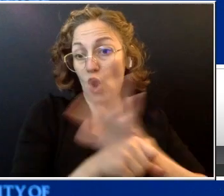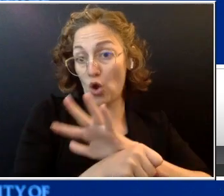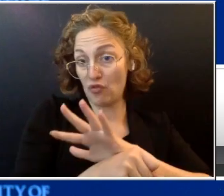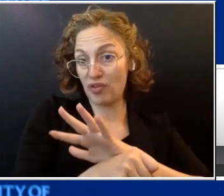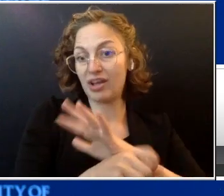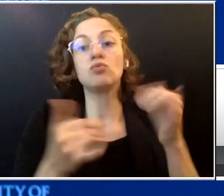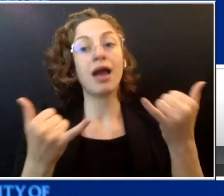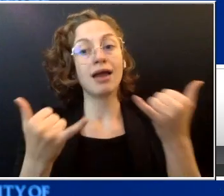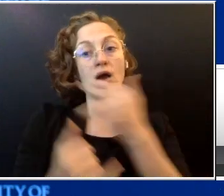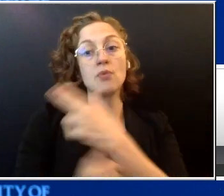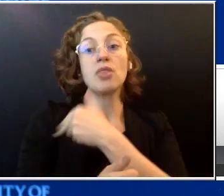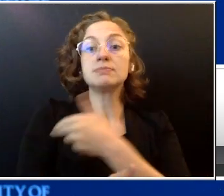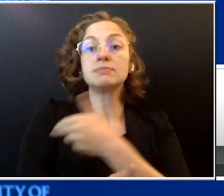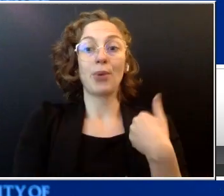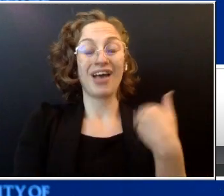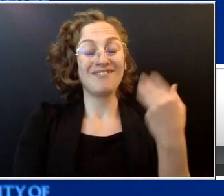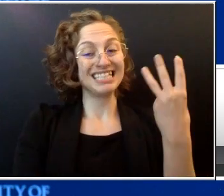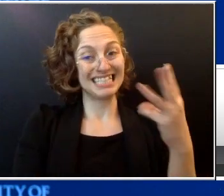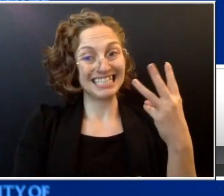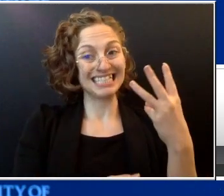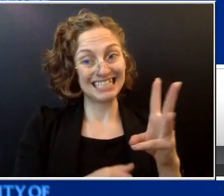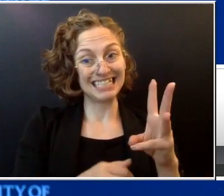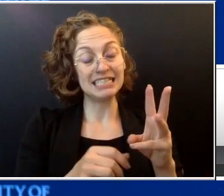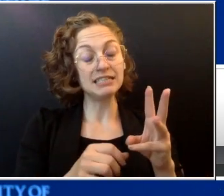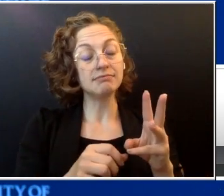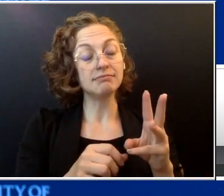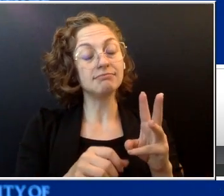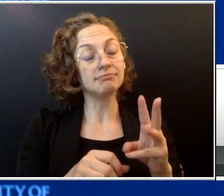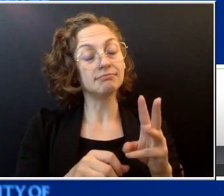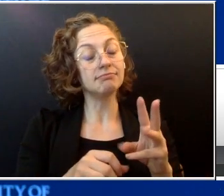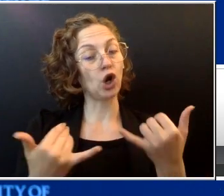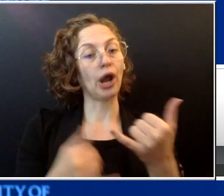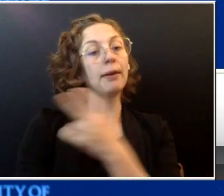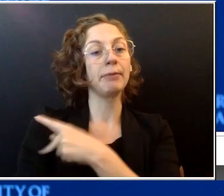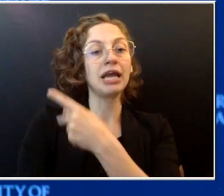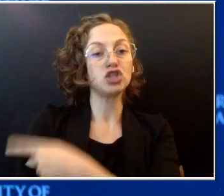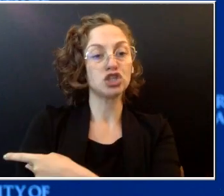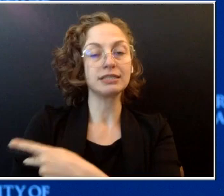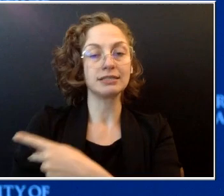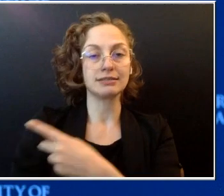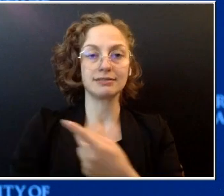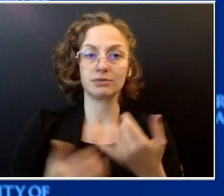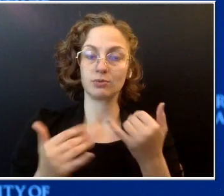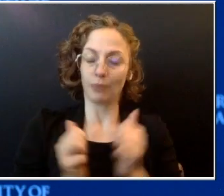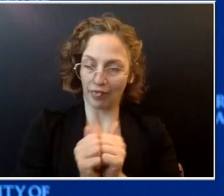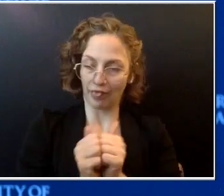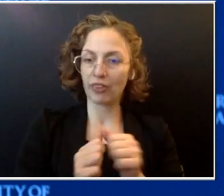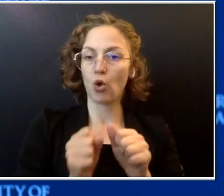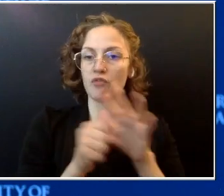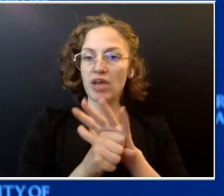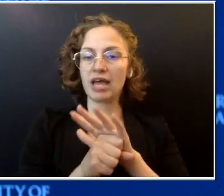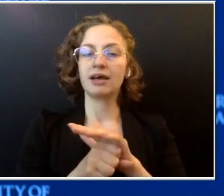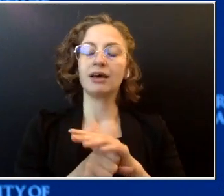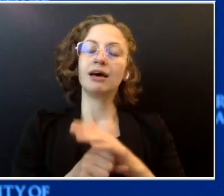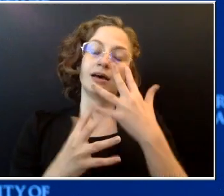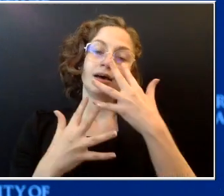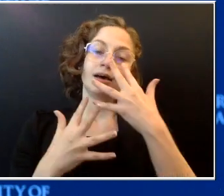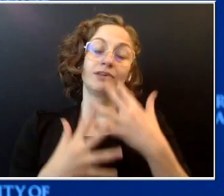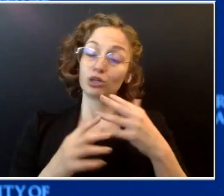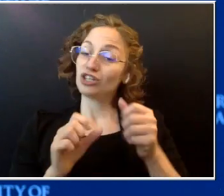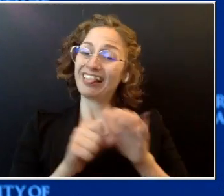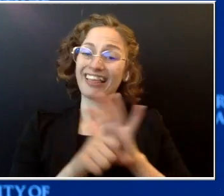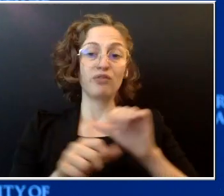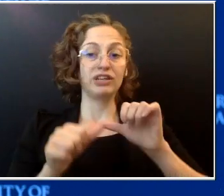Unfortunately, COVID is the gift that just keeps on giving and has been now for several years. So we are kind of just dealing with